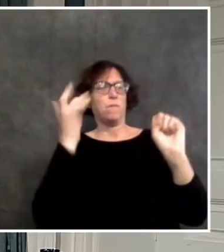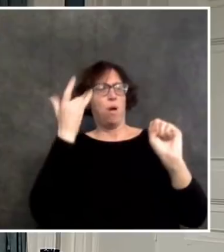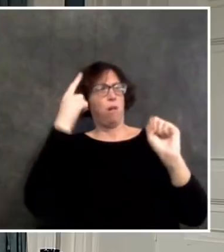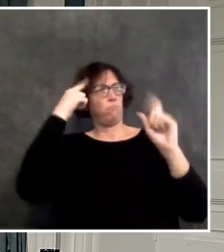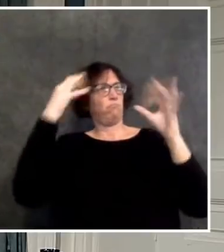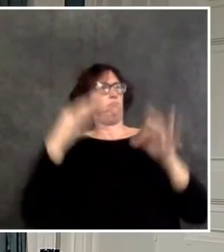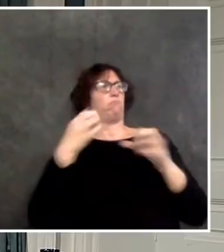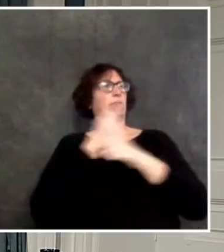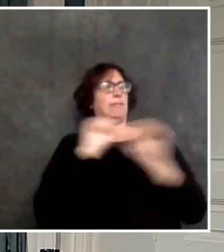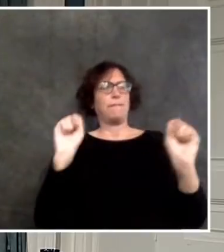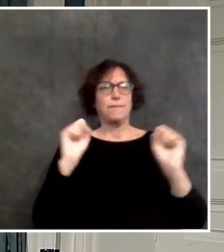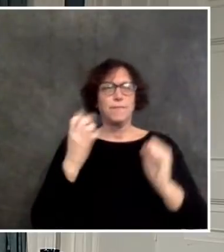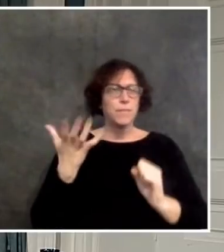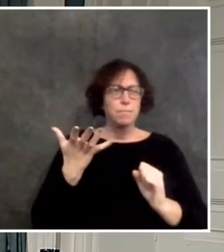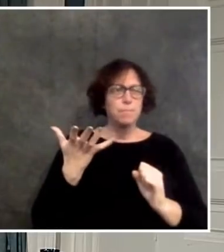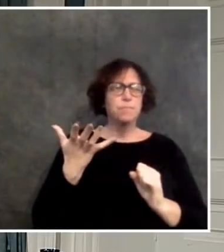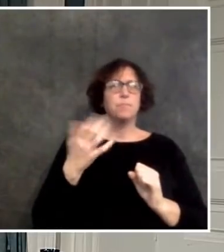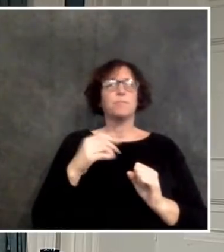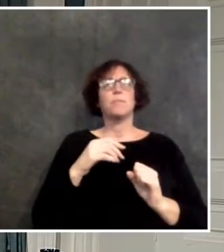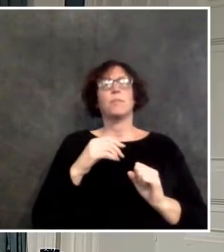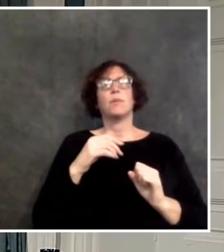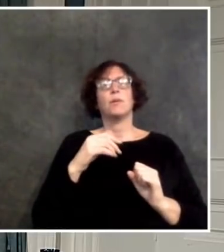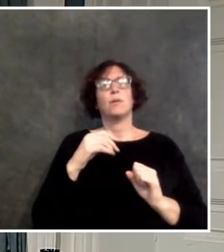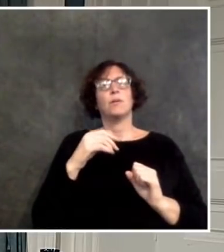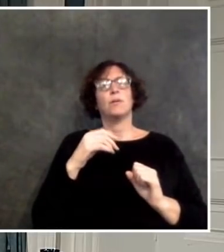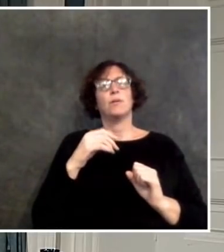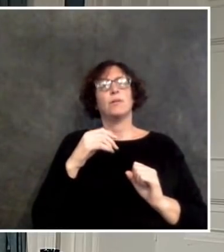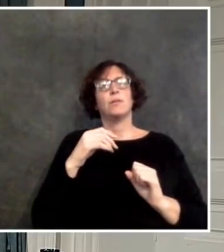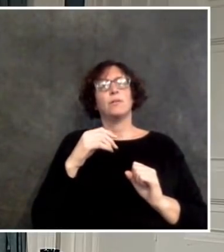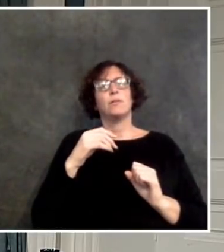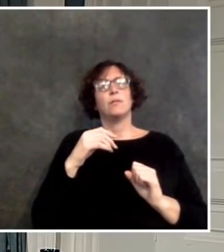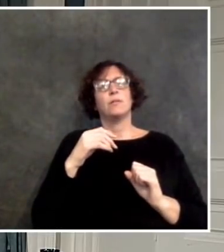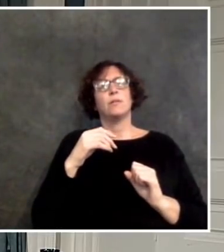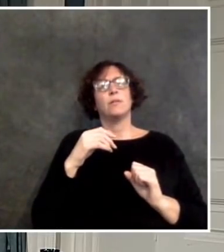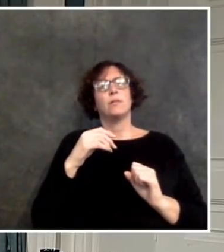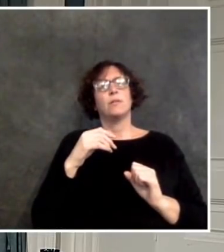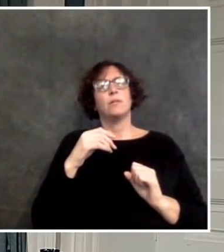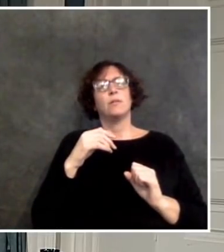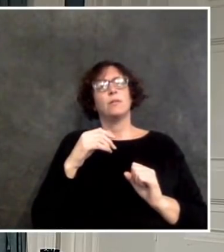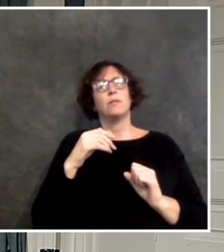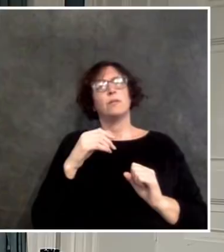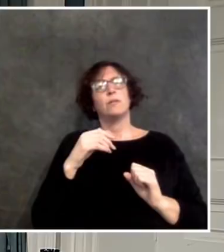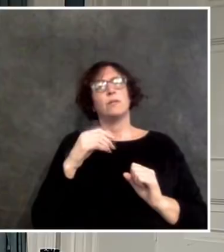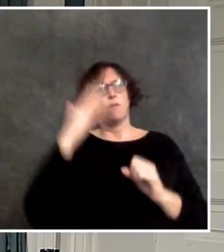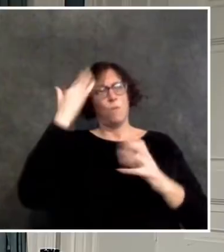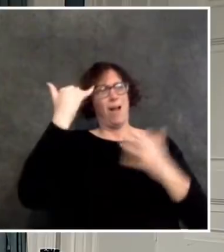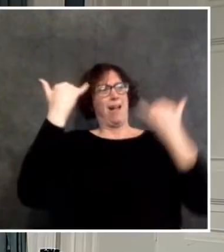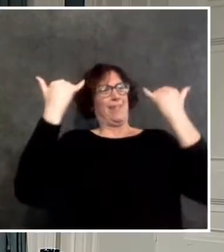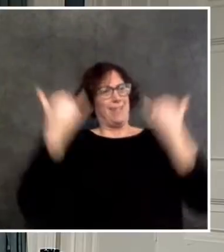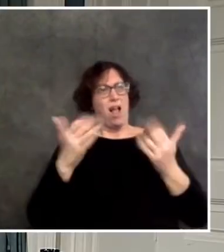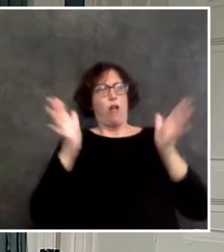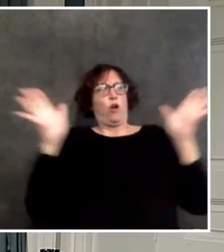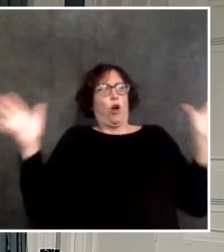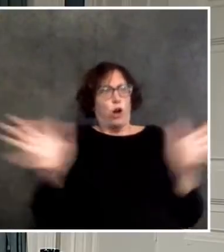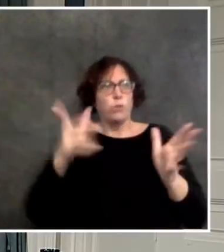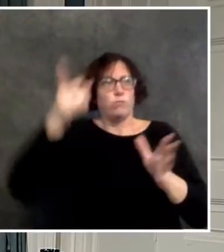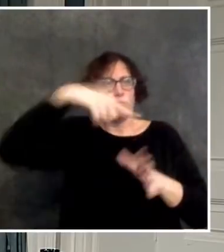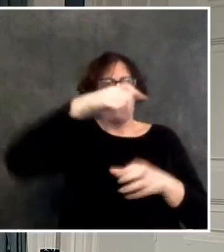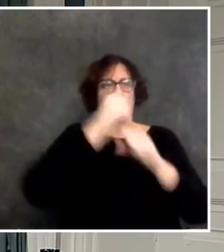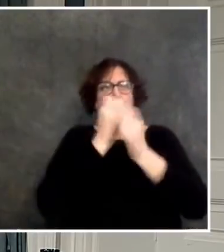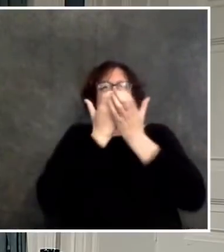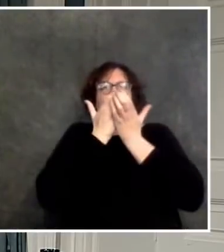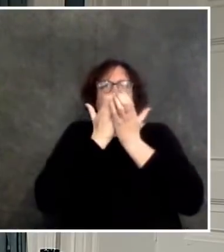cautious approach wasn't taken when clearly there wasn't a lot of evidence one way or the